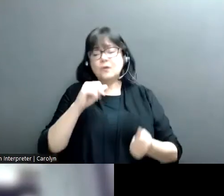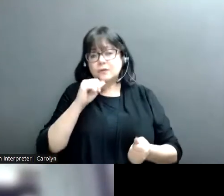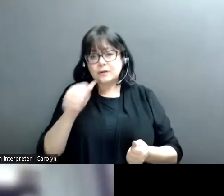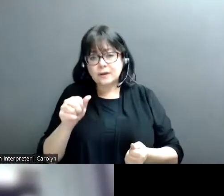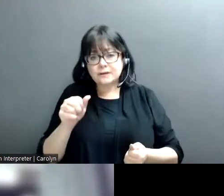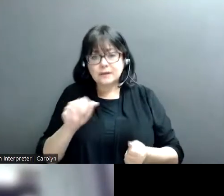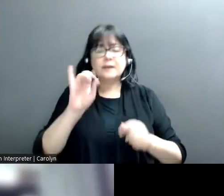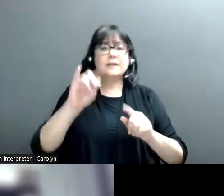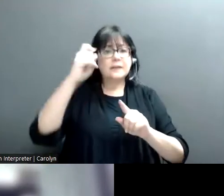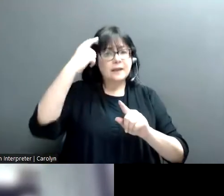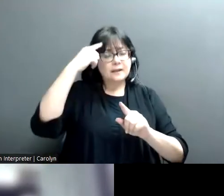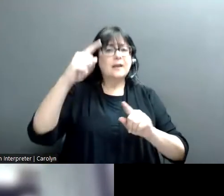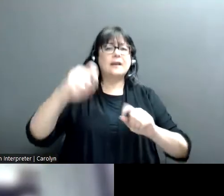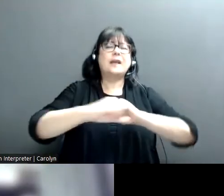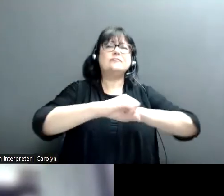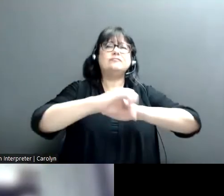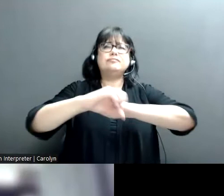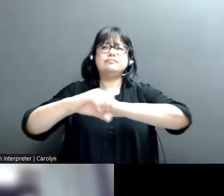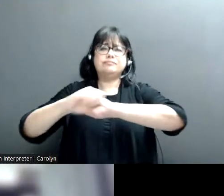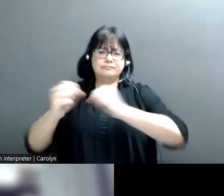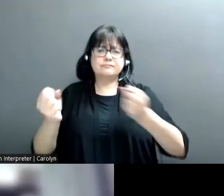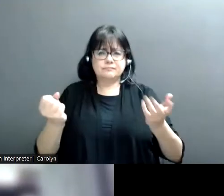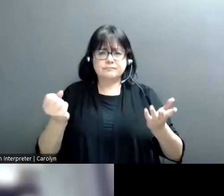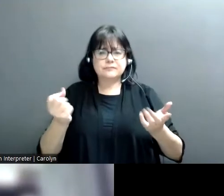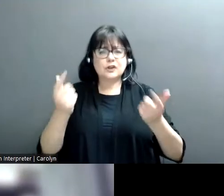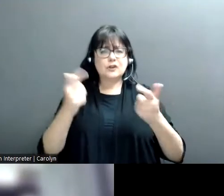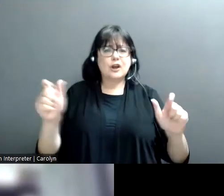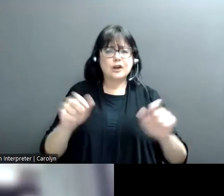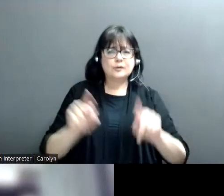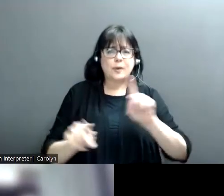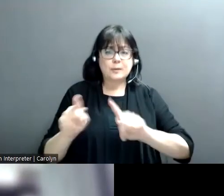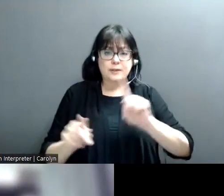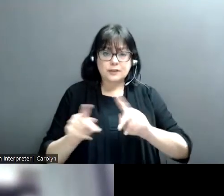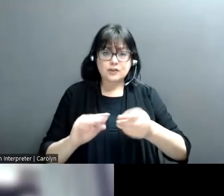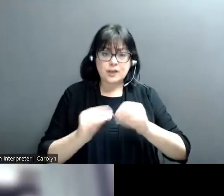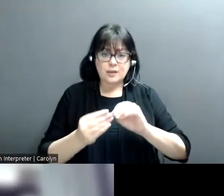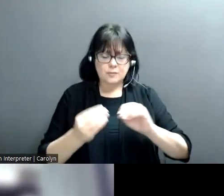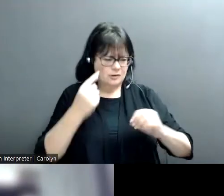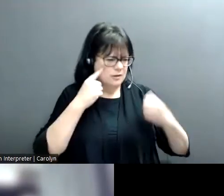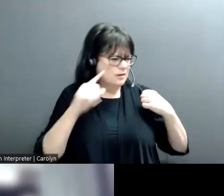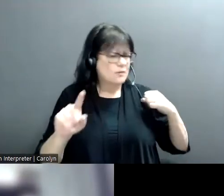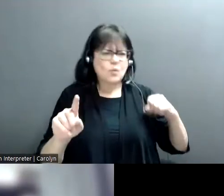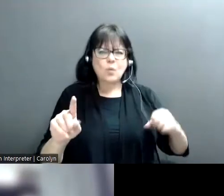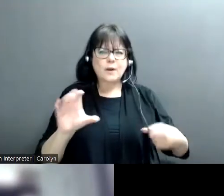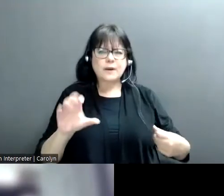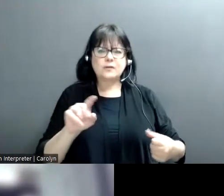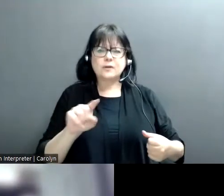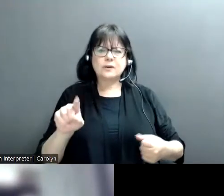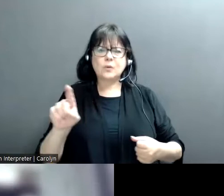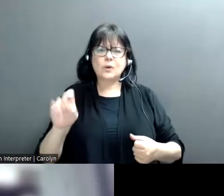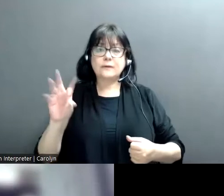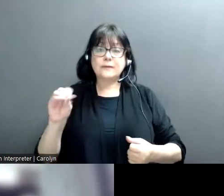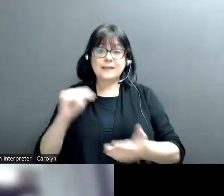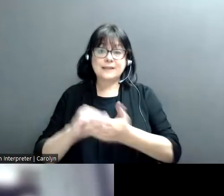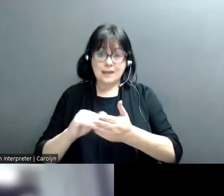to a large population. I think it's 500 or 350,000 Canadians who live with hearing, hard